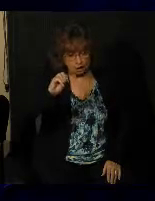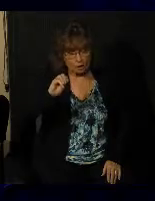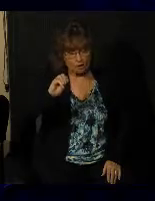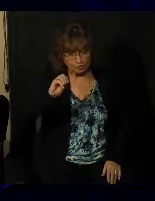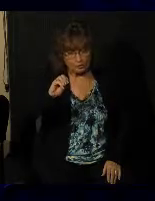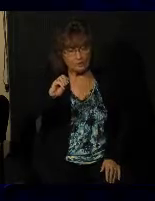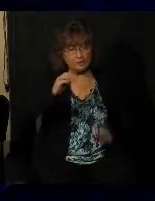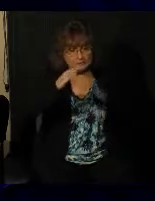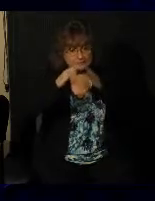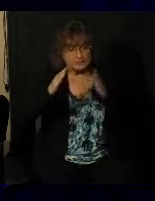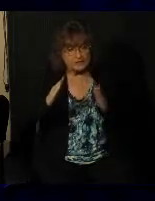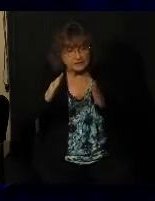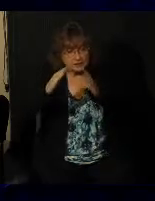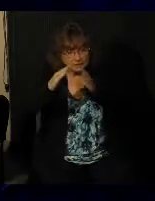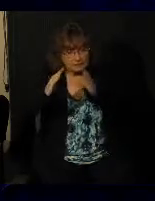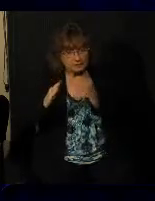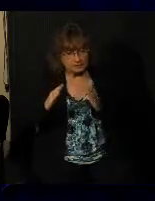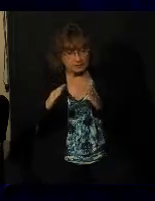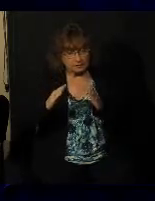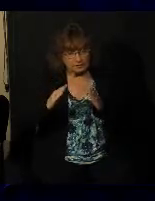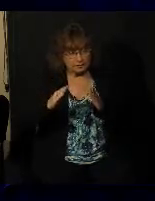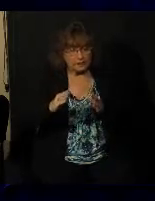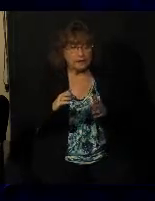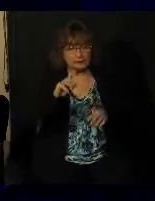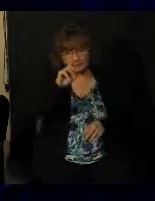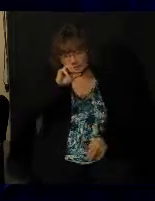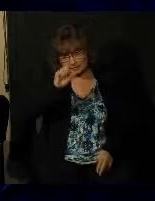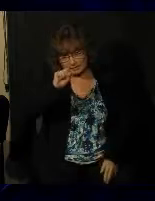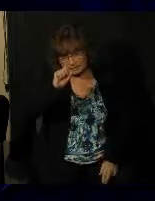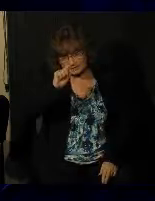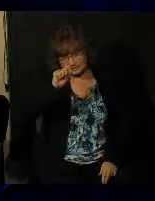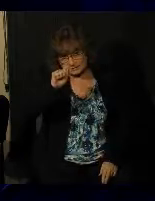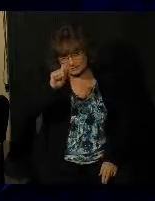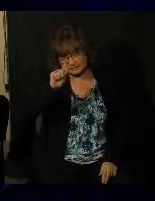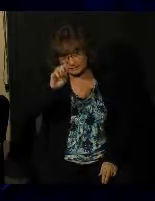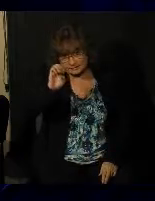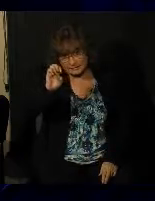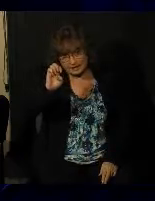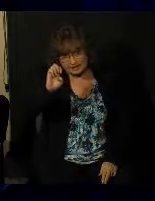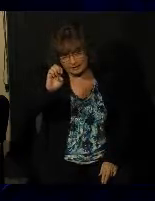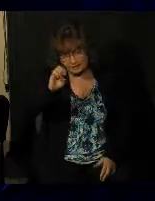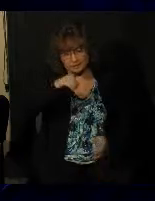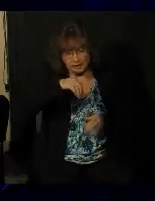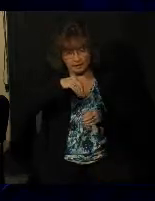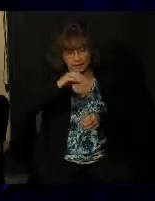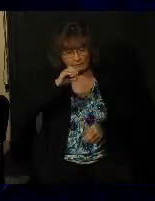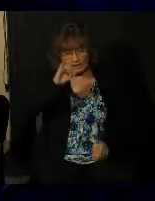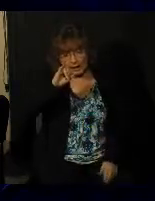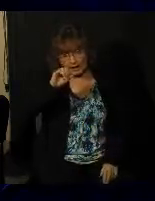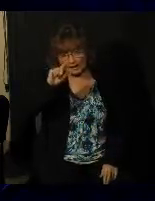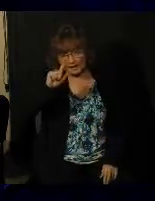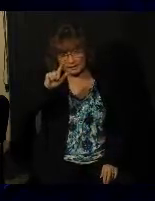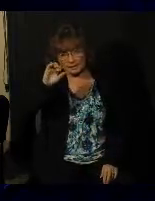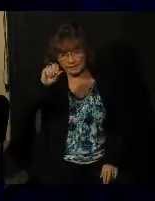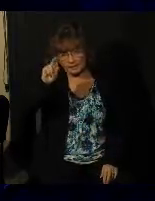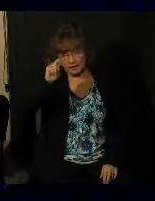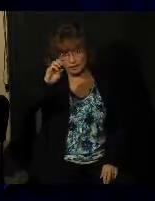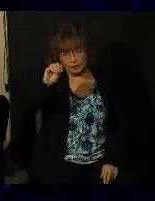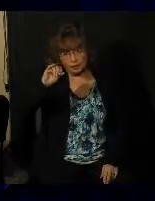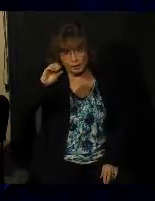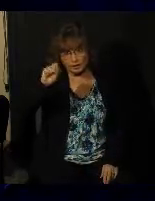Said, I've got a grandson living in Salem, Illinois that needs to go to that ranch. Can you set up an interview here